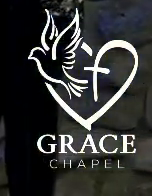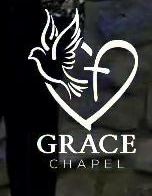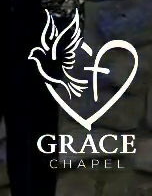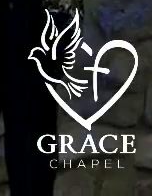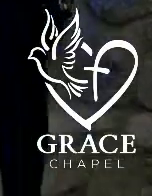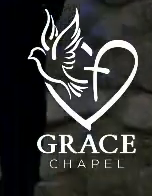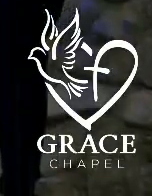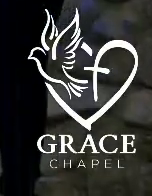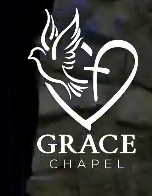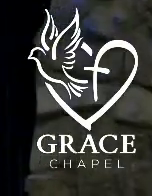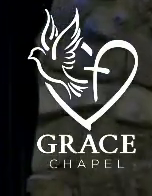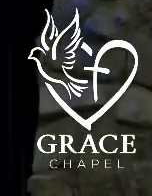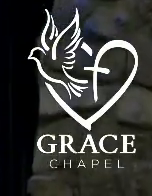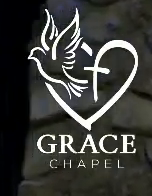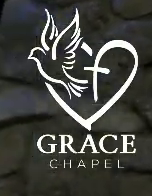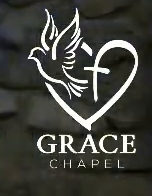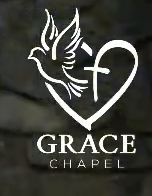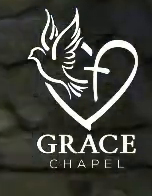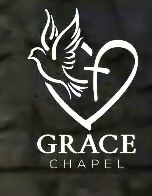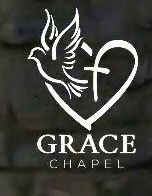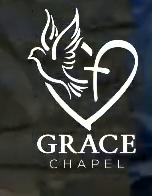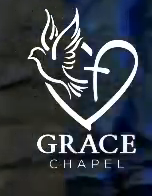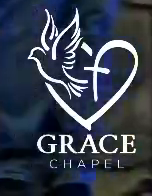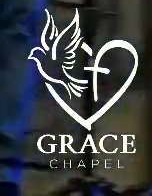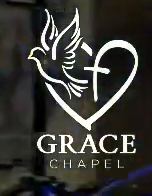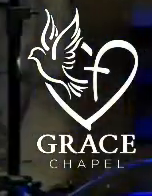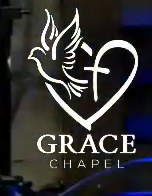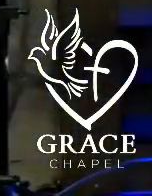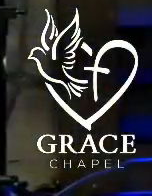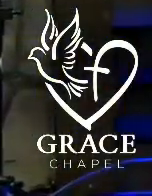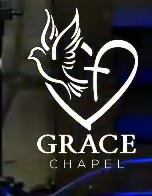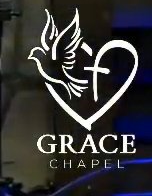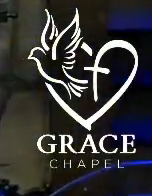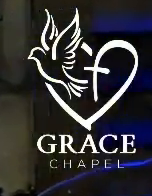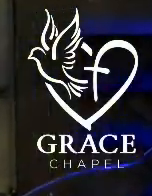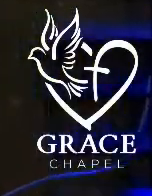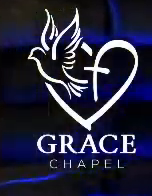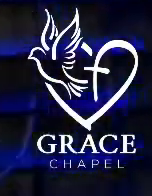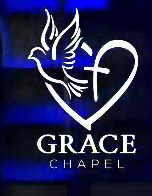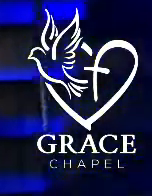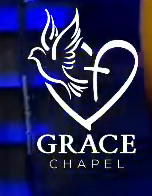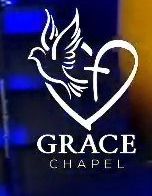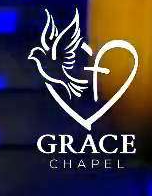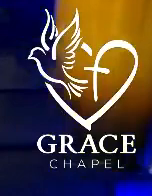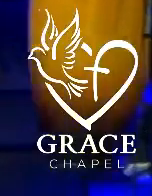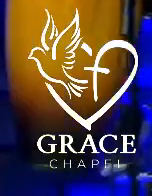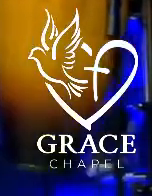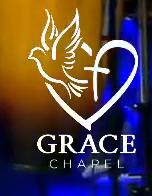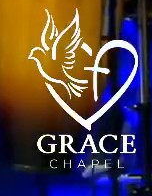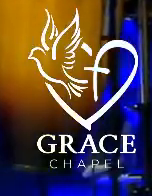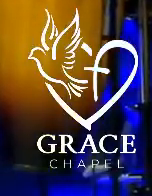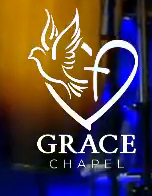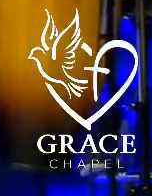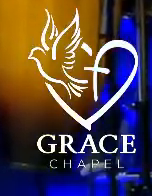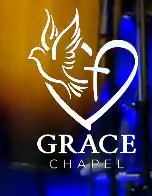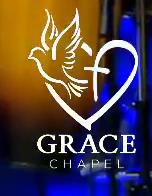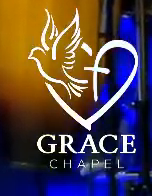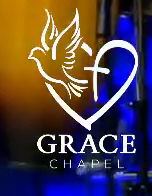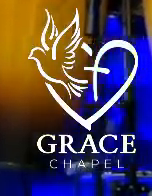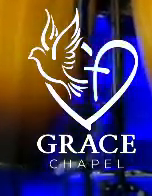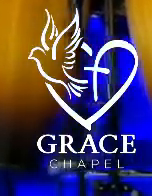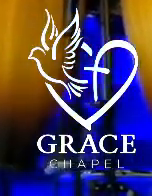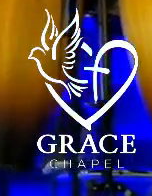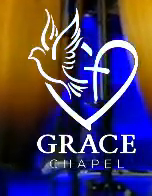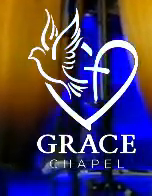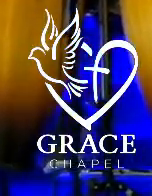Come on. Somebody help me out. Angel got the answer. So if he's the well that never runs dry and we are thirsty, then